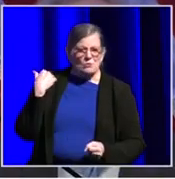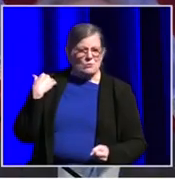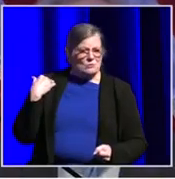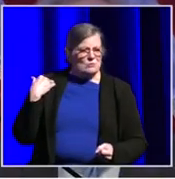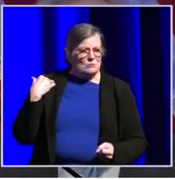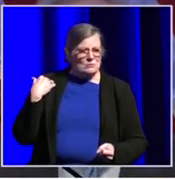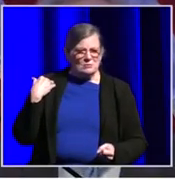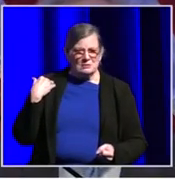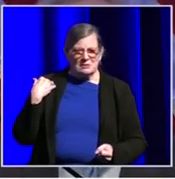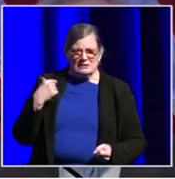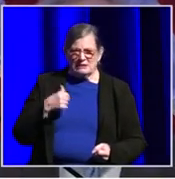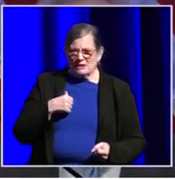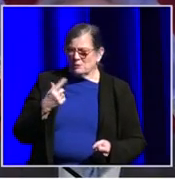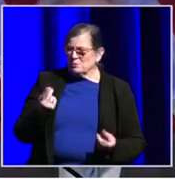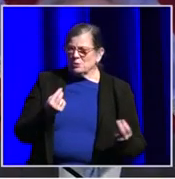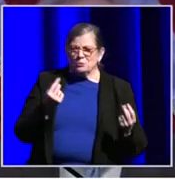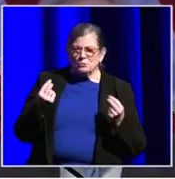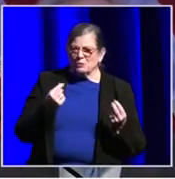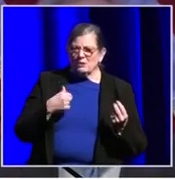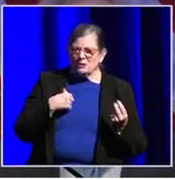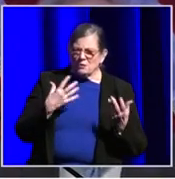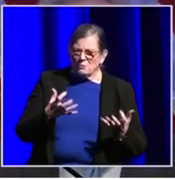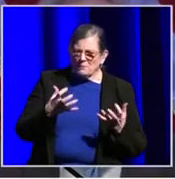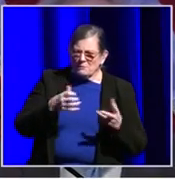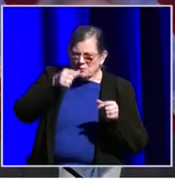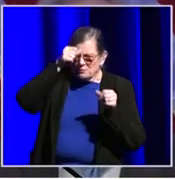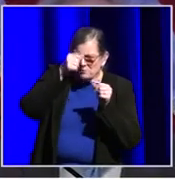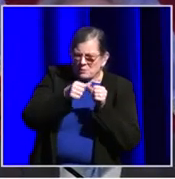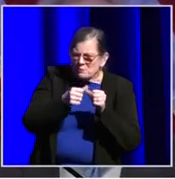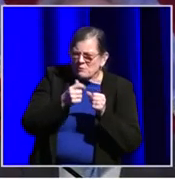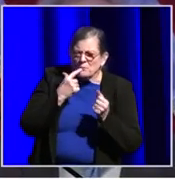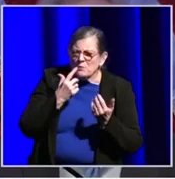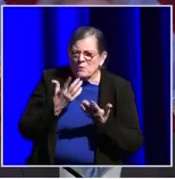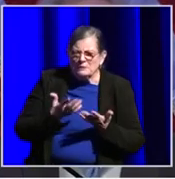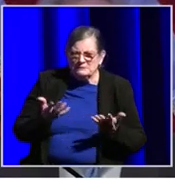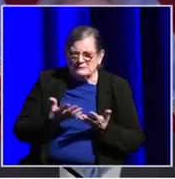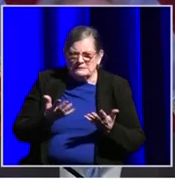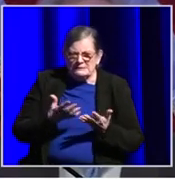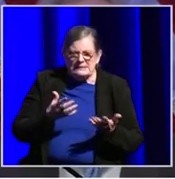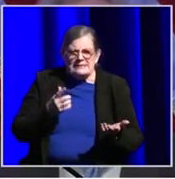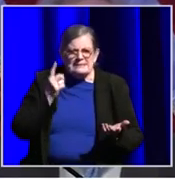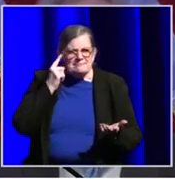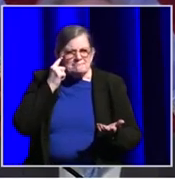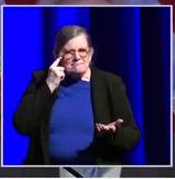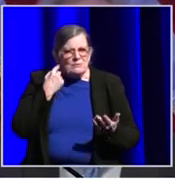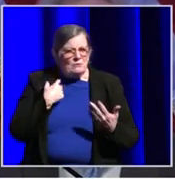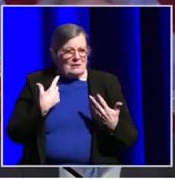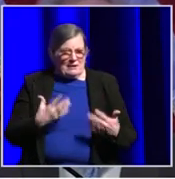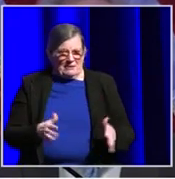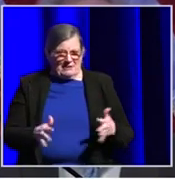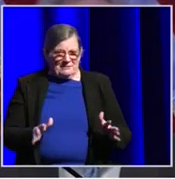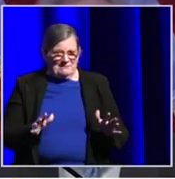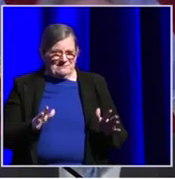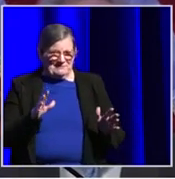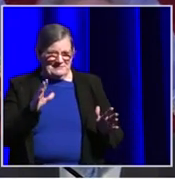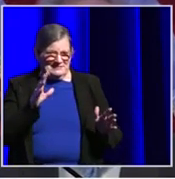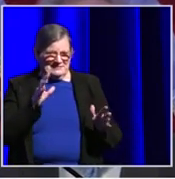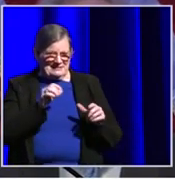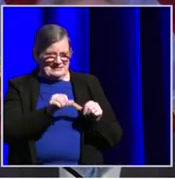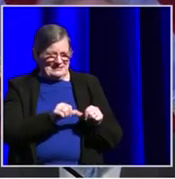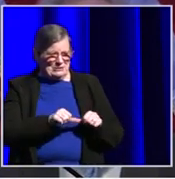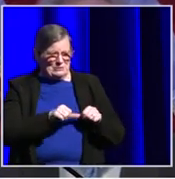that what I want to be remembered for is that we had a relentless commitment to